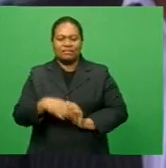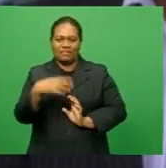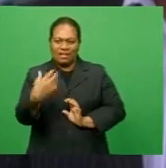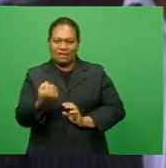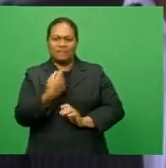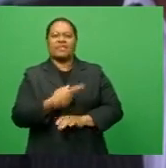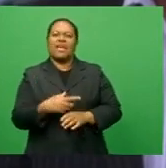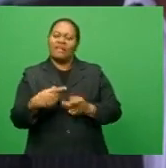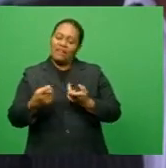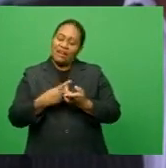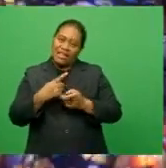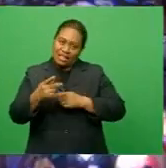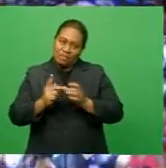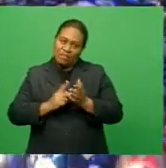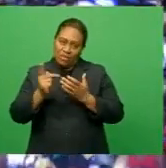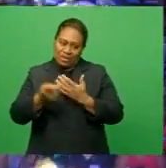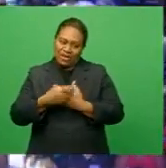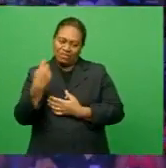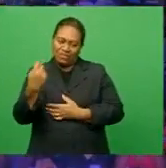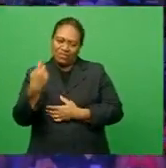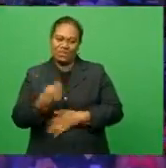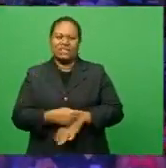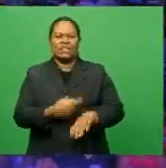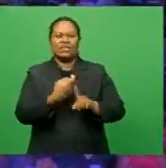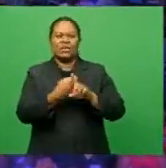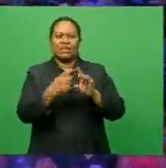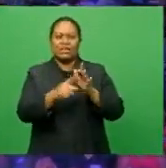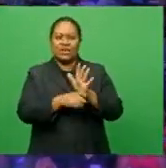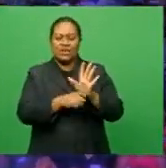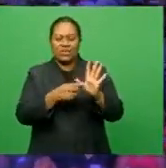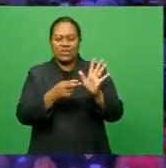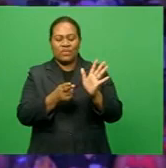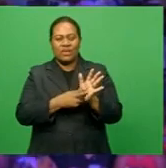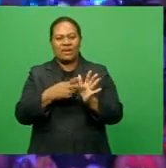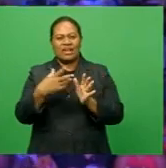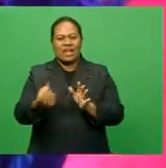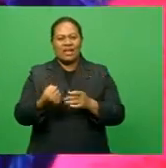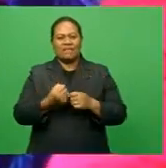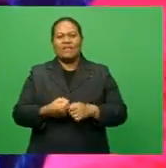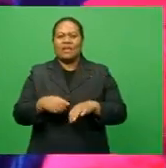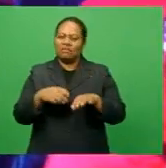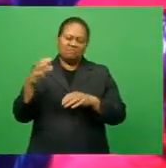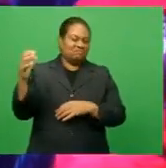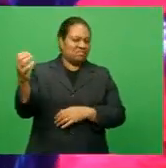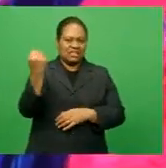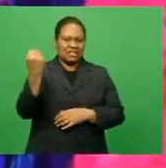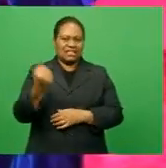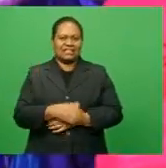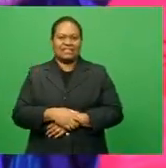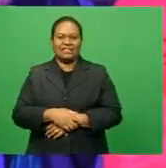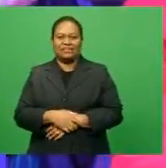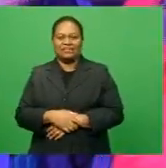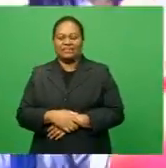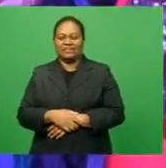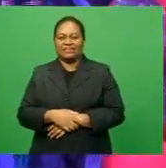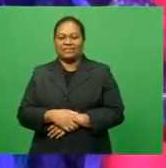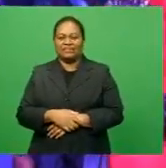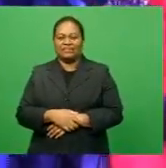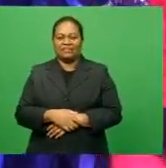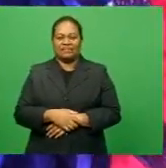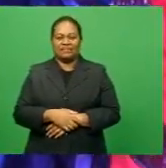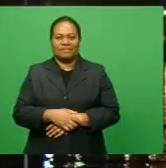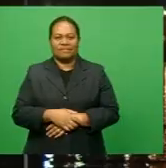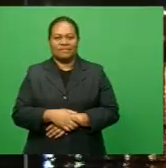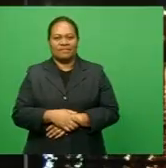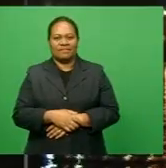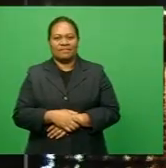looking at another program shortly. The Kiran boxing promotion has also been hailed a success. Felipe Naikaso, FBC